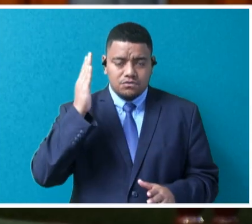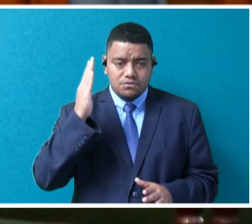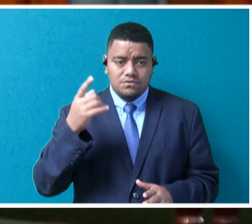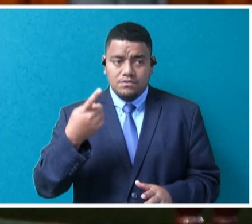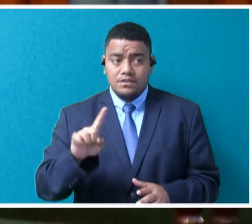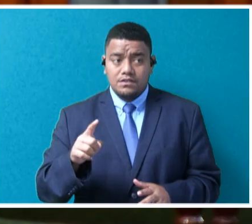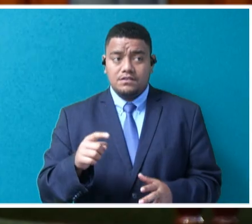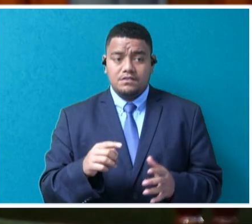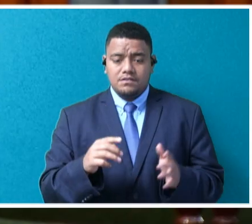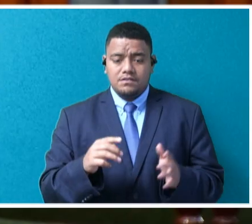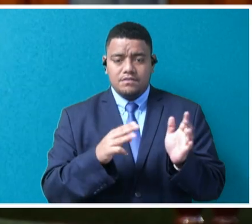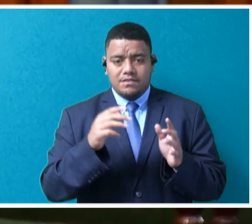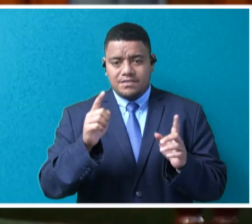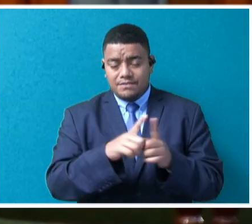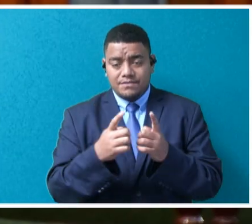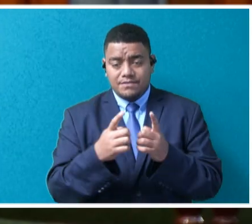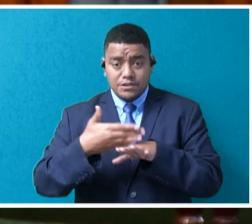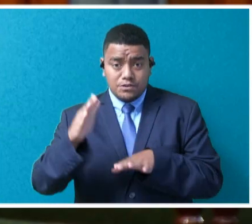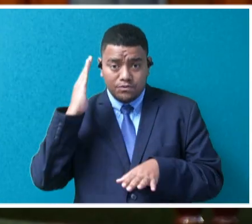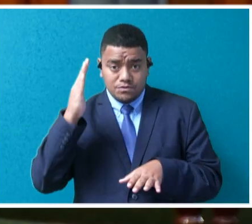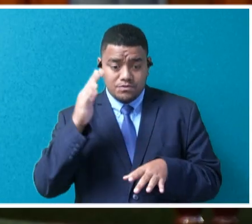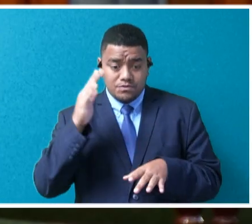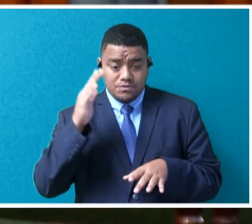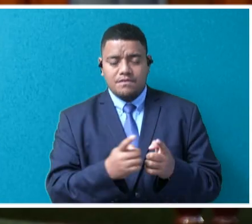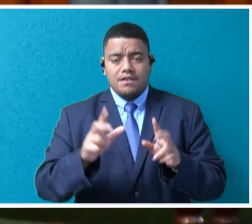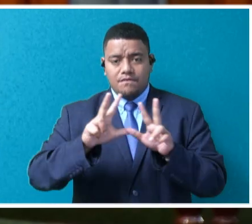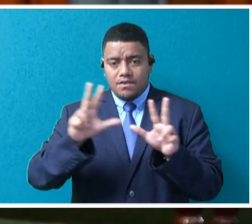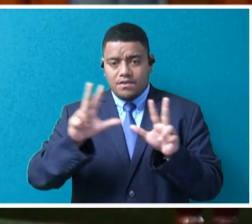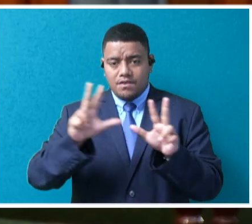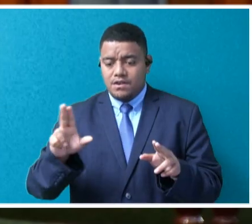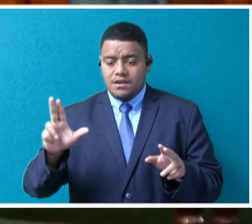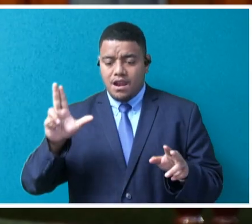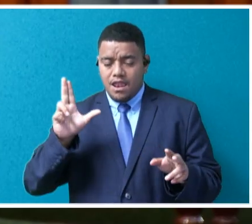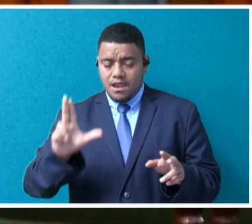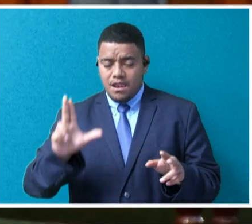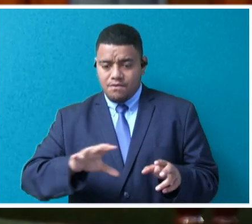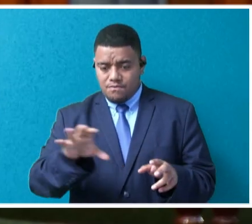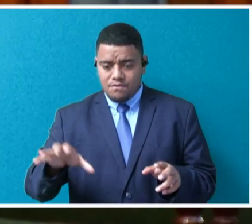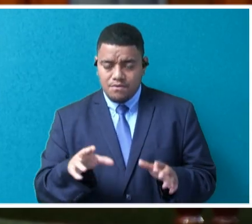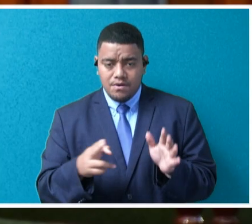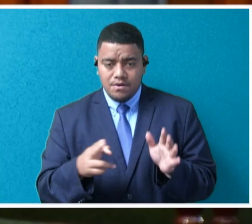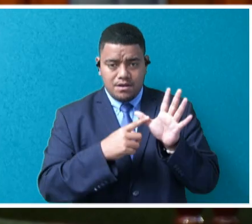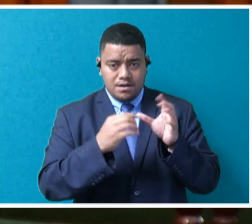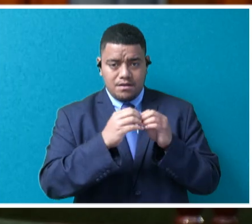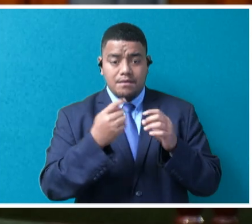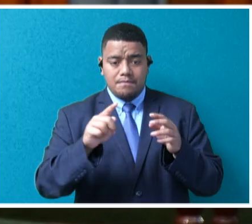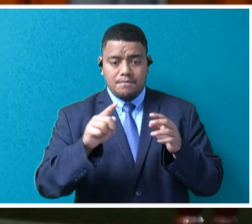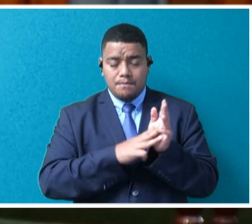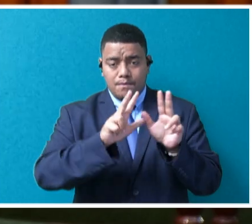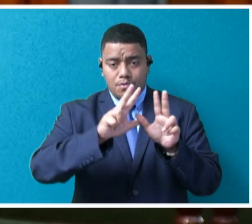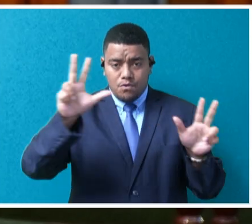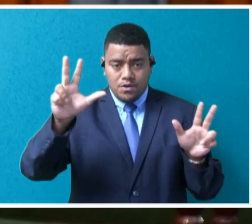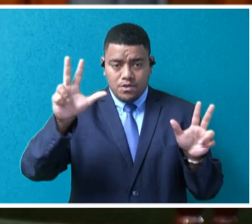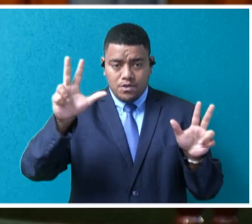niano matuku ke totoya. Na weni secondary school ma da kaunrobe. Na Muka Secondary School may Maduata,